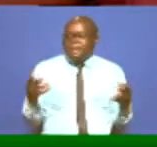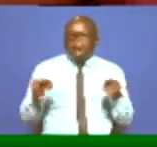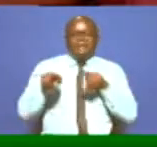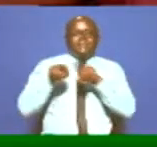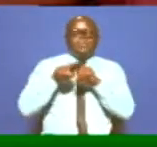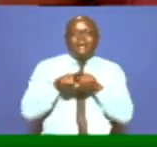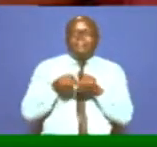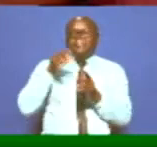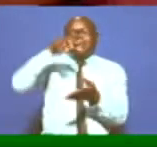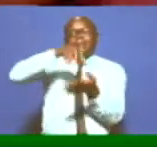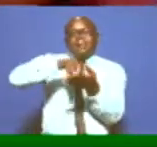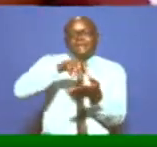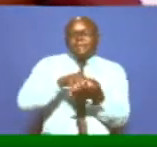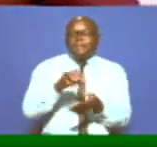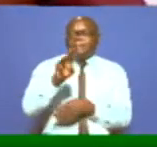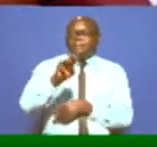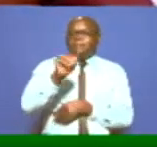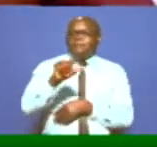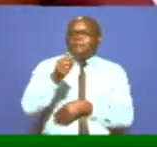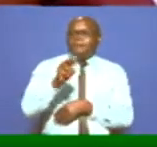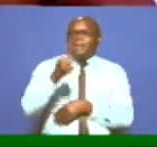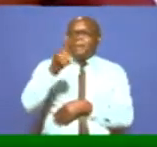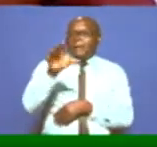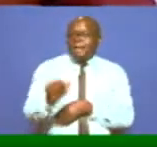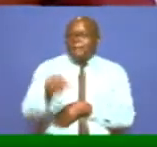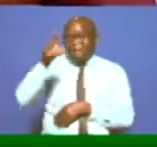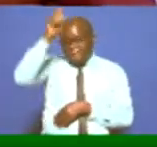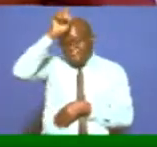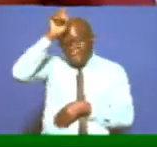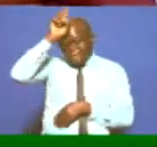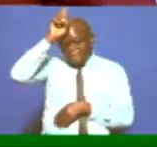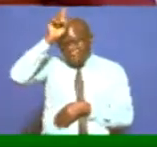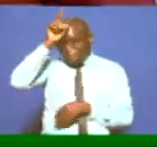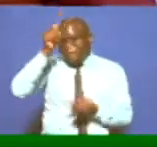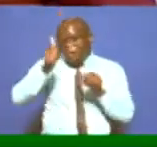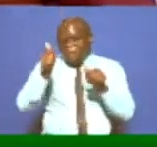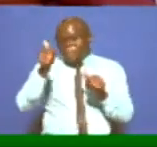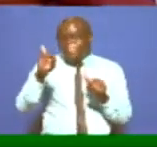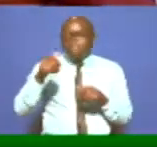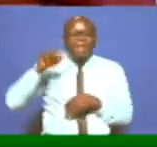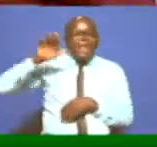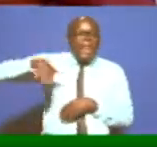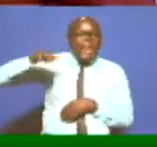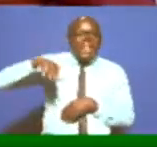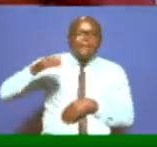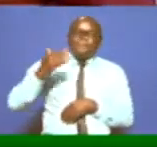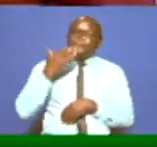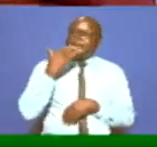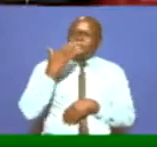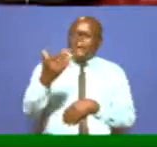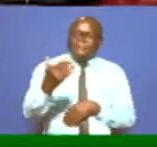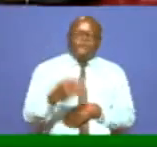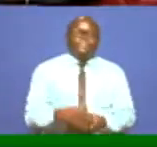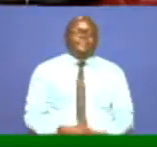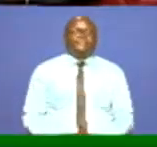in Maganda Village and across the country which have been delayed? Thank you, Mr. Speaker.